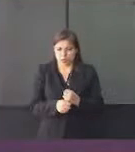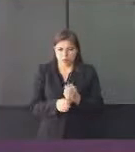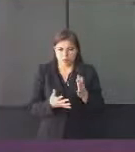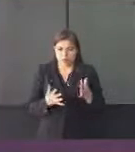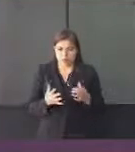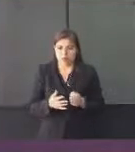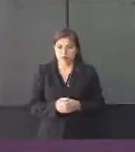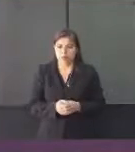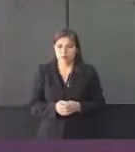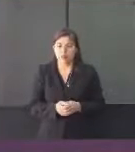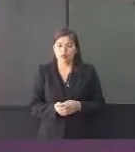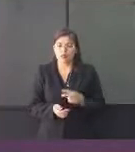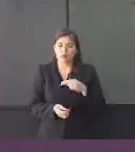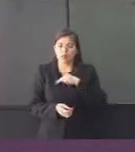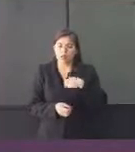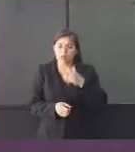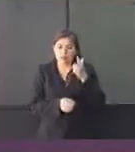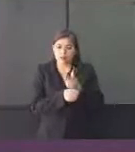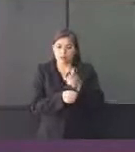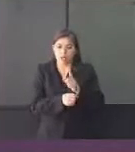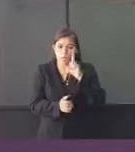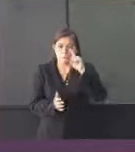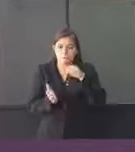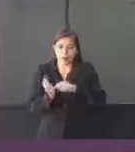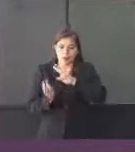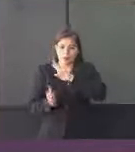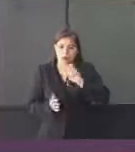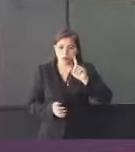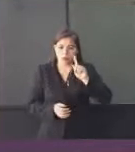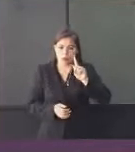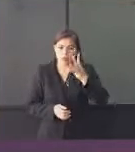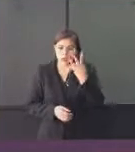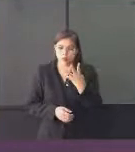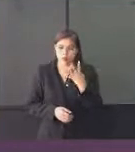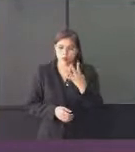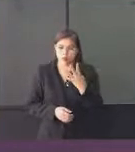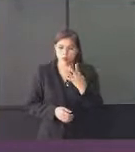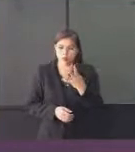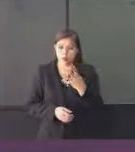2 years, practically, we've detected